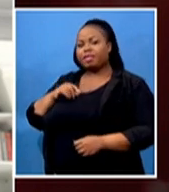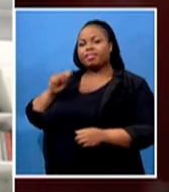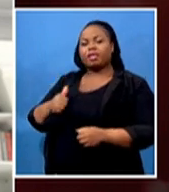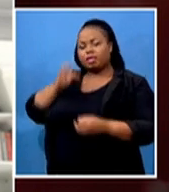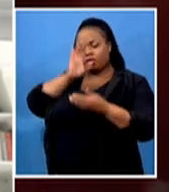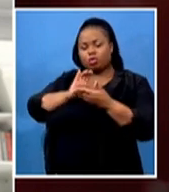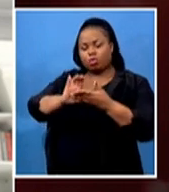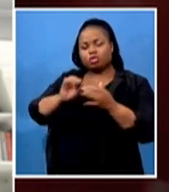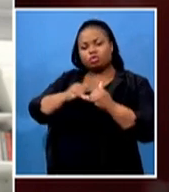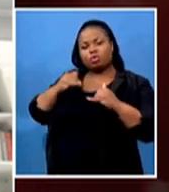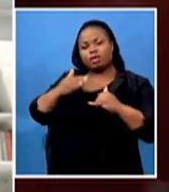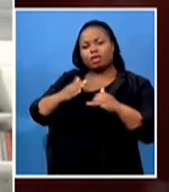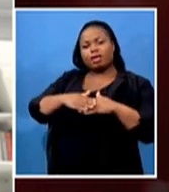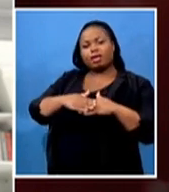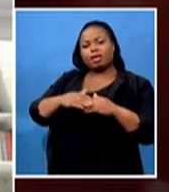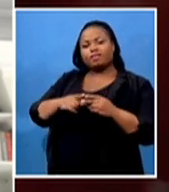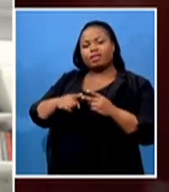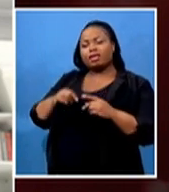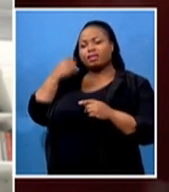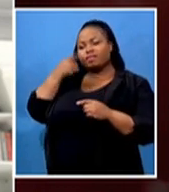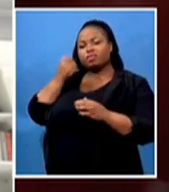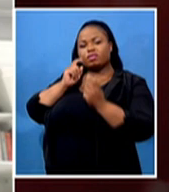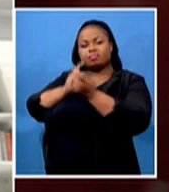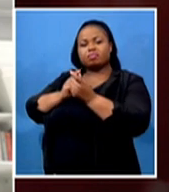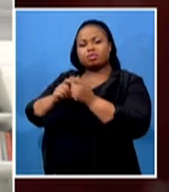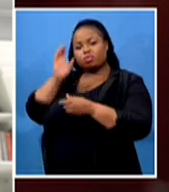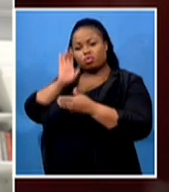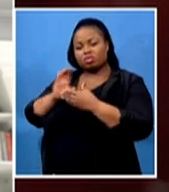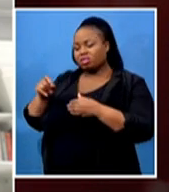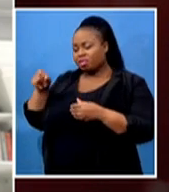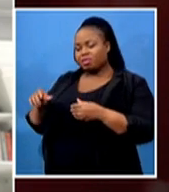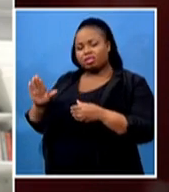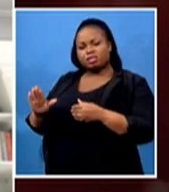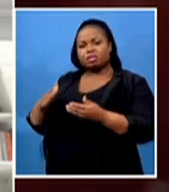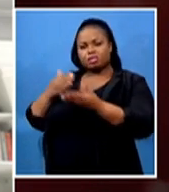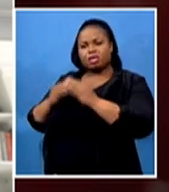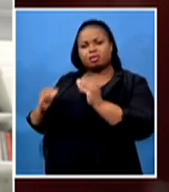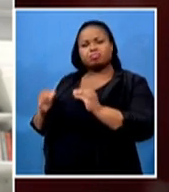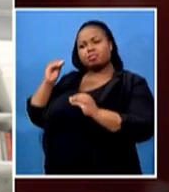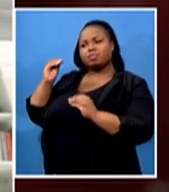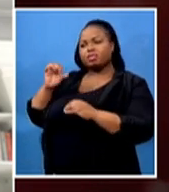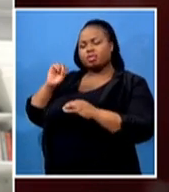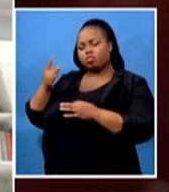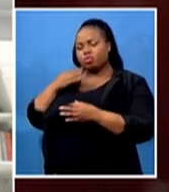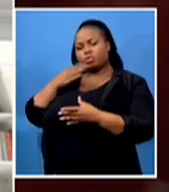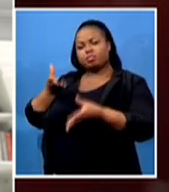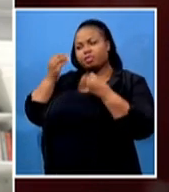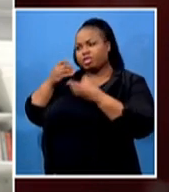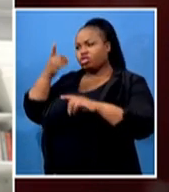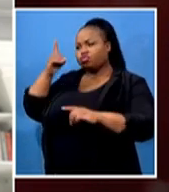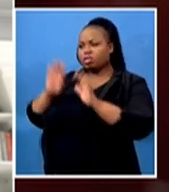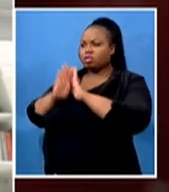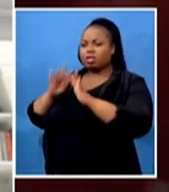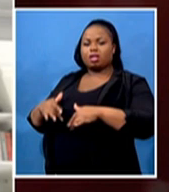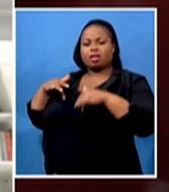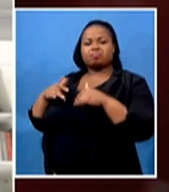I do see that person at some stage rising to become someone who earns a degree and improve their lives. That's the opportunity a learning space must afford,